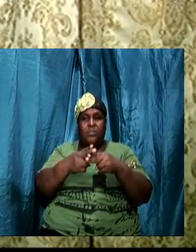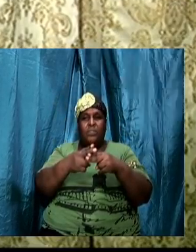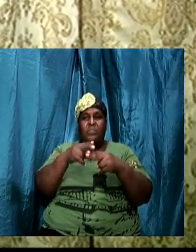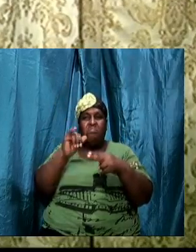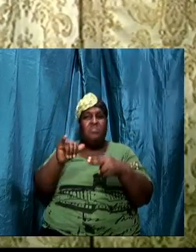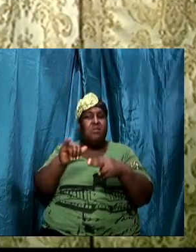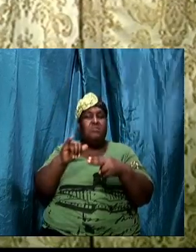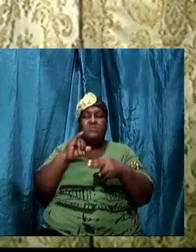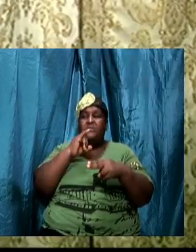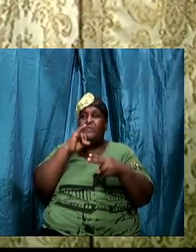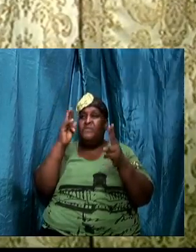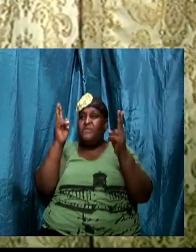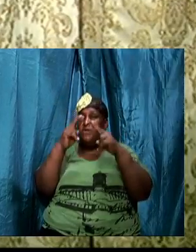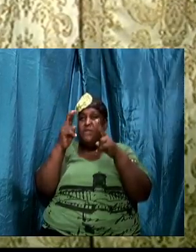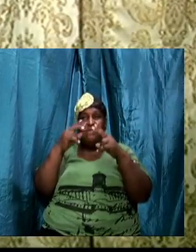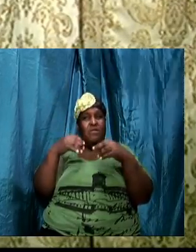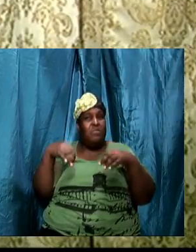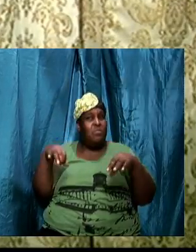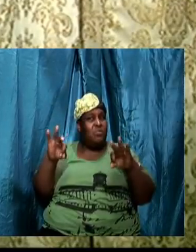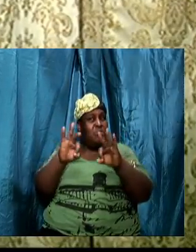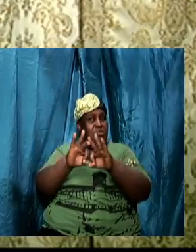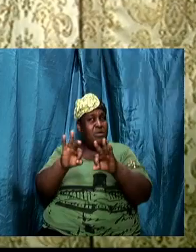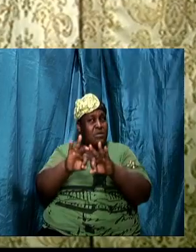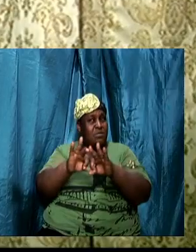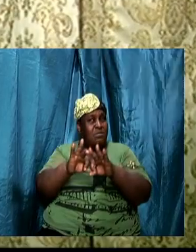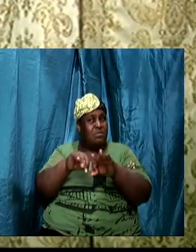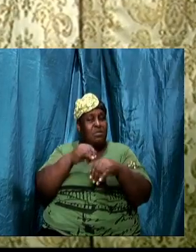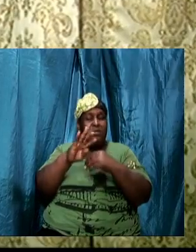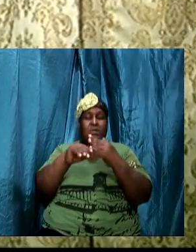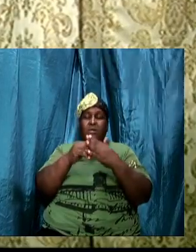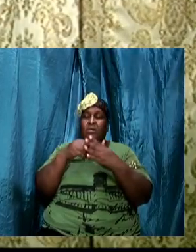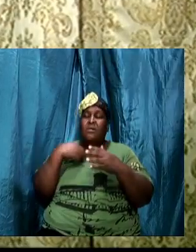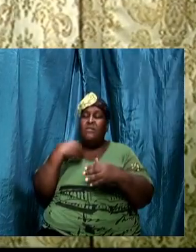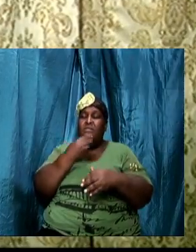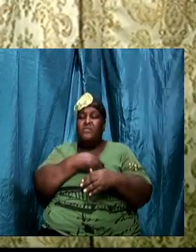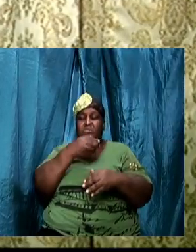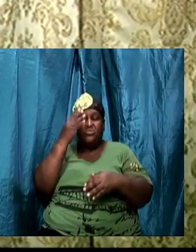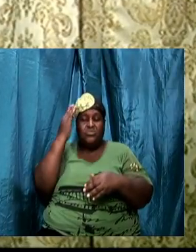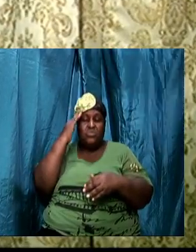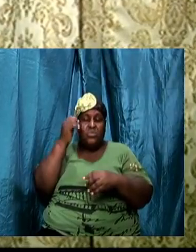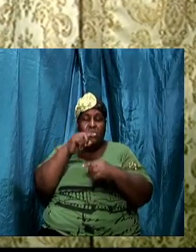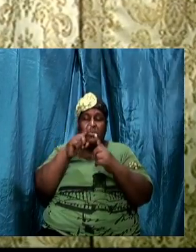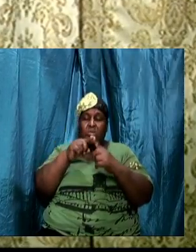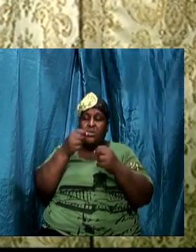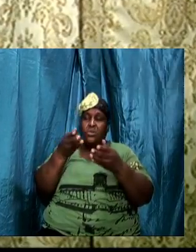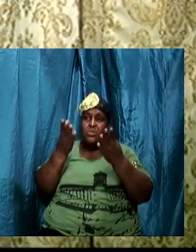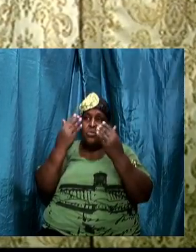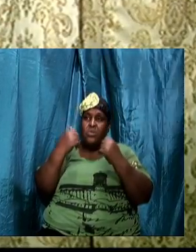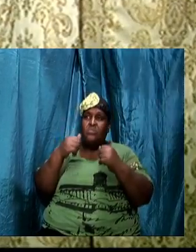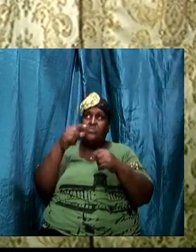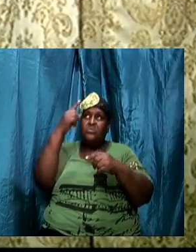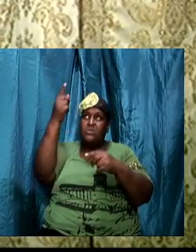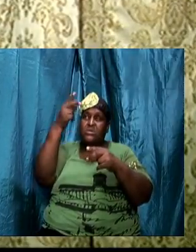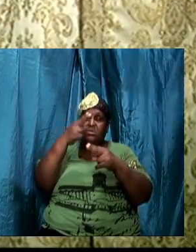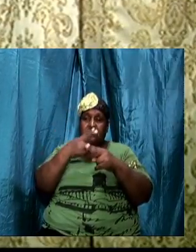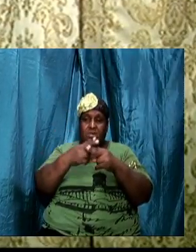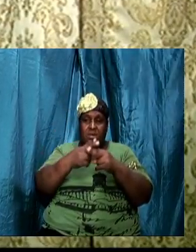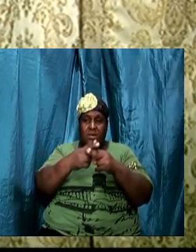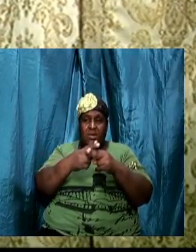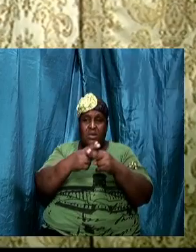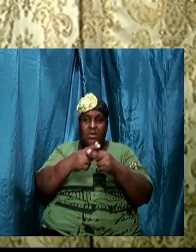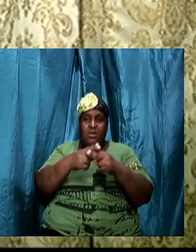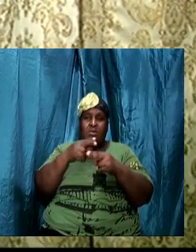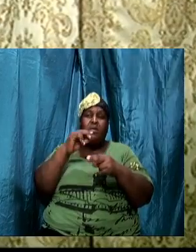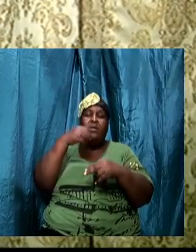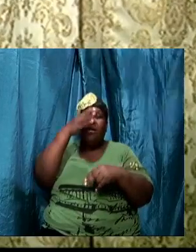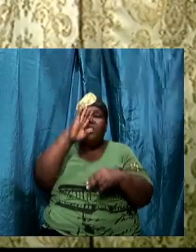very significant, because all of us know that when it comes unto His name, He is